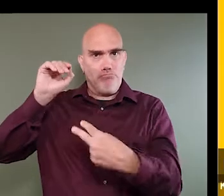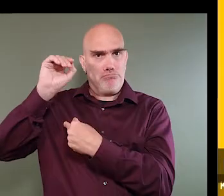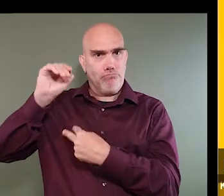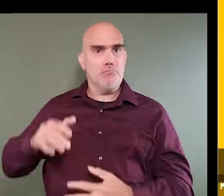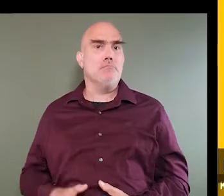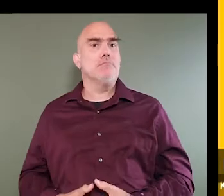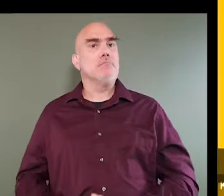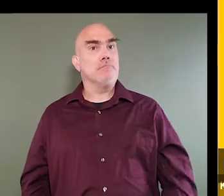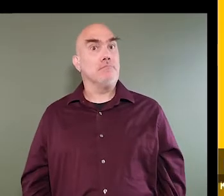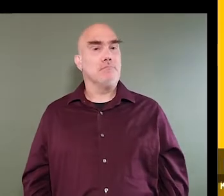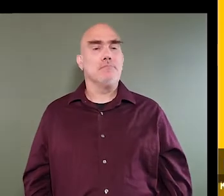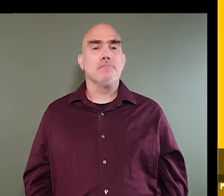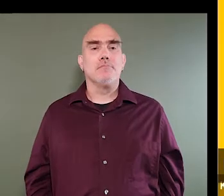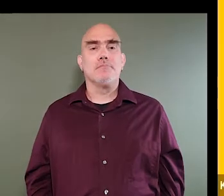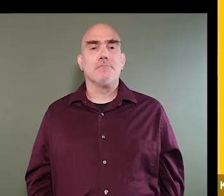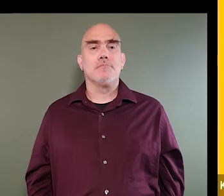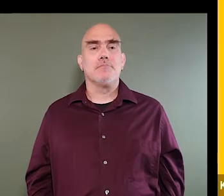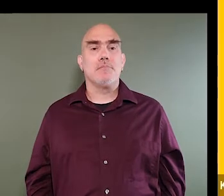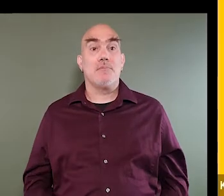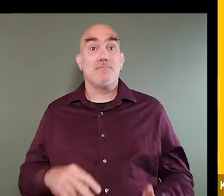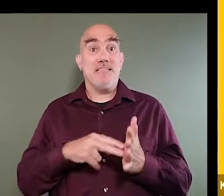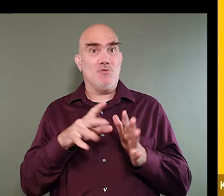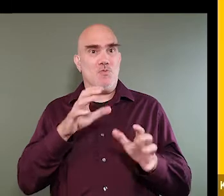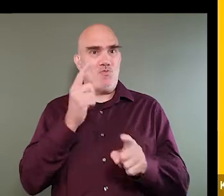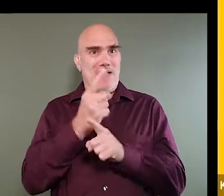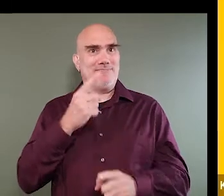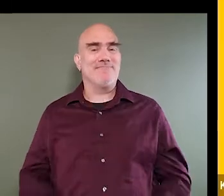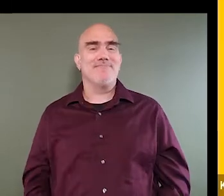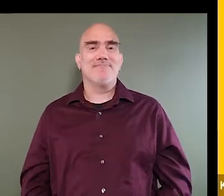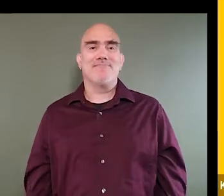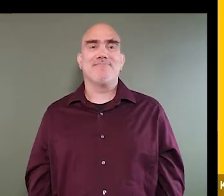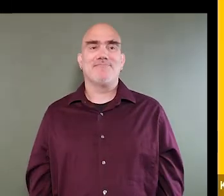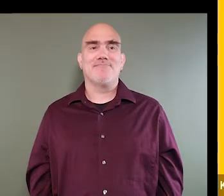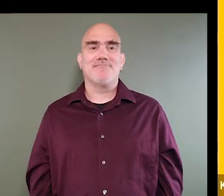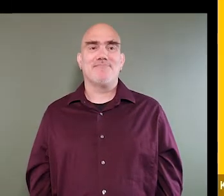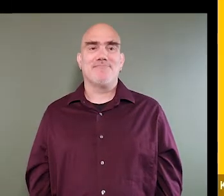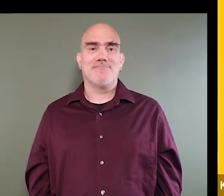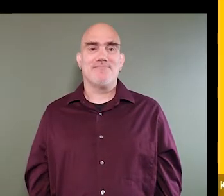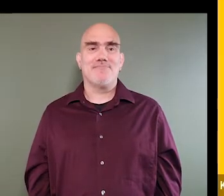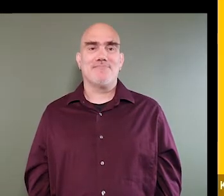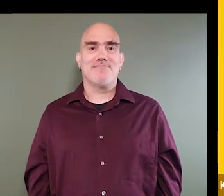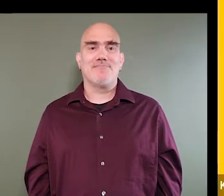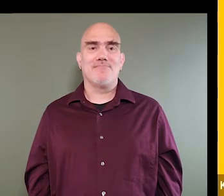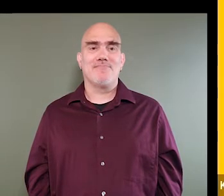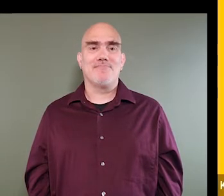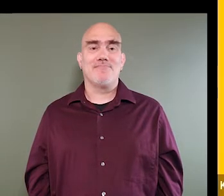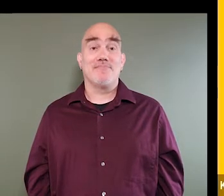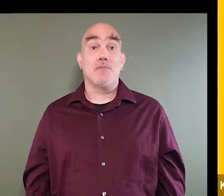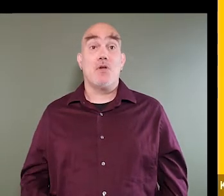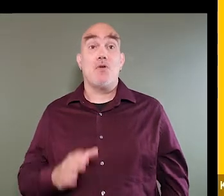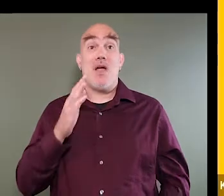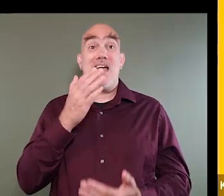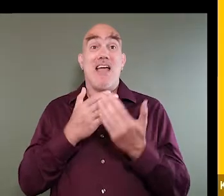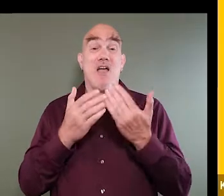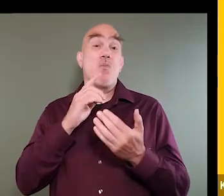this armpit right here. That means you've got it right. And your hand, your bicep should be right by your